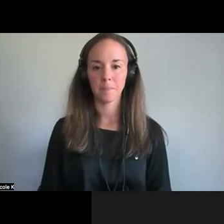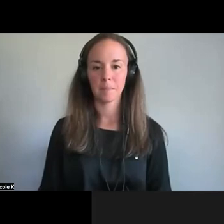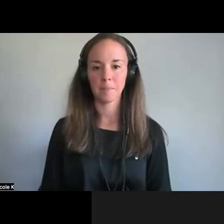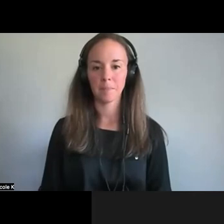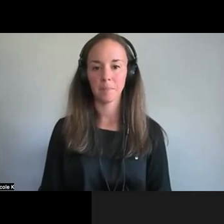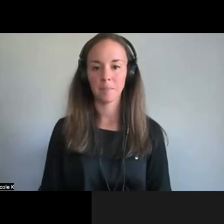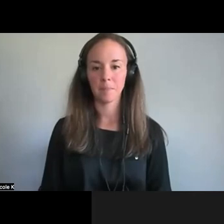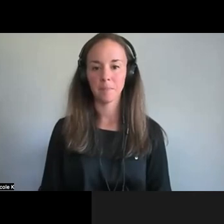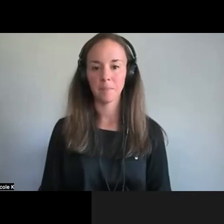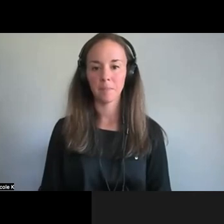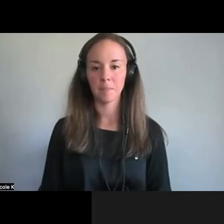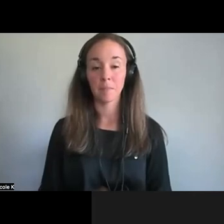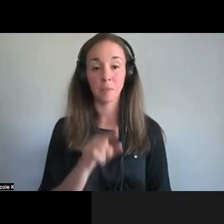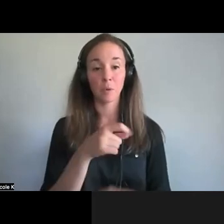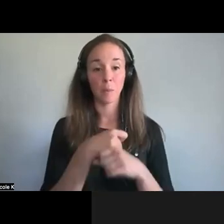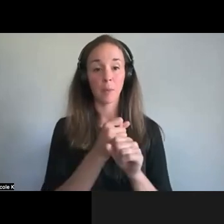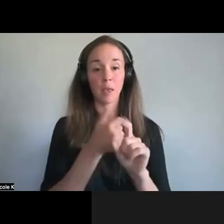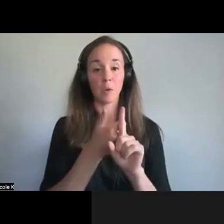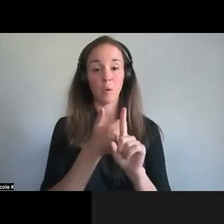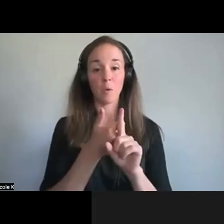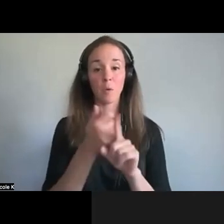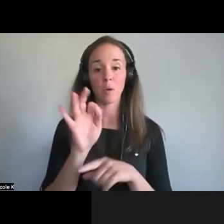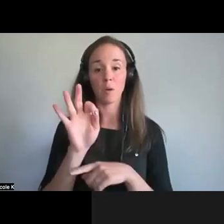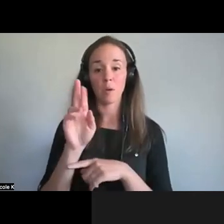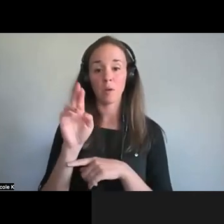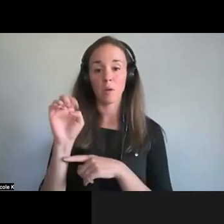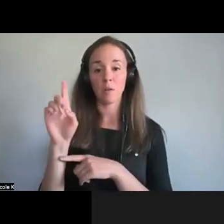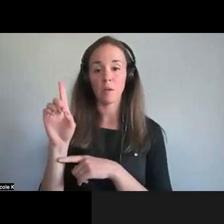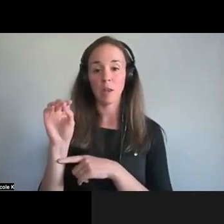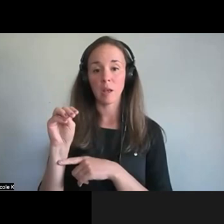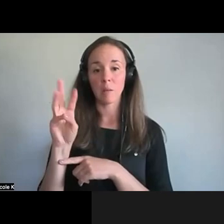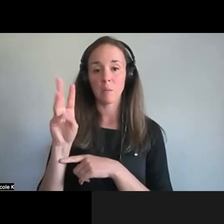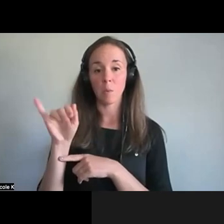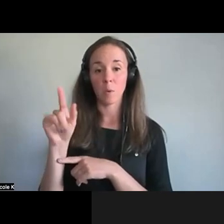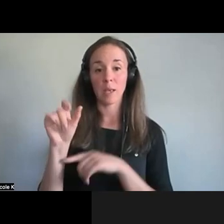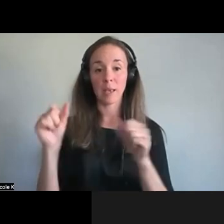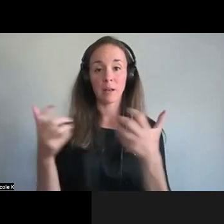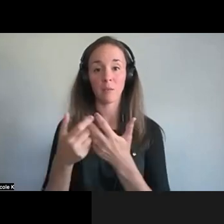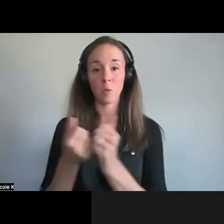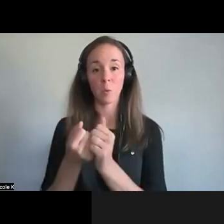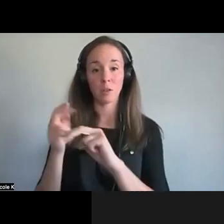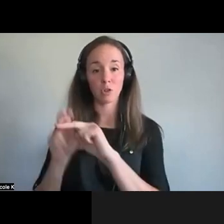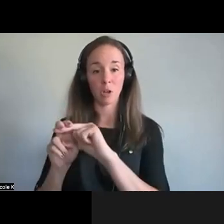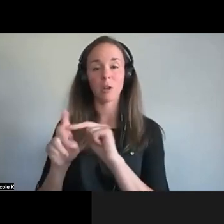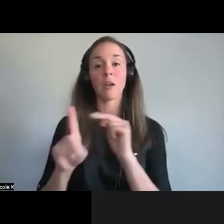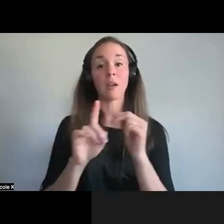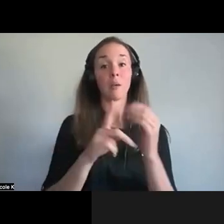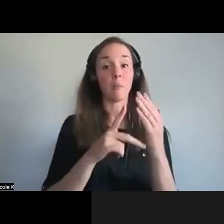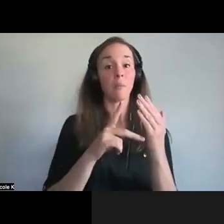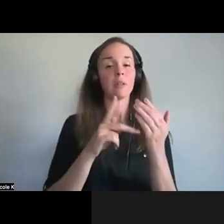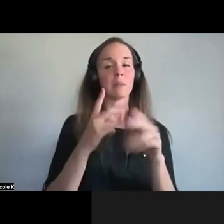If you make your own Freedom Wing, can you make it compatible to any chair? With how it's programmed,